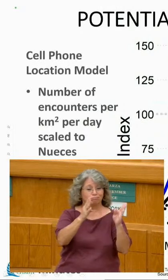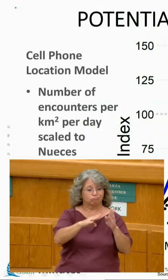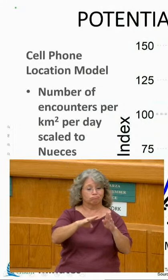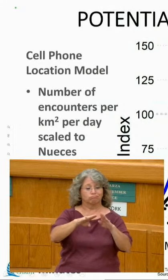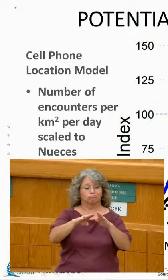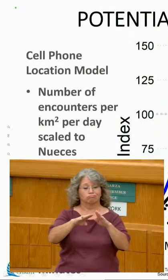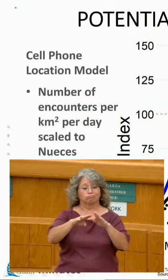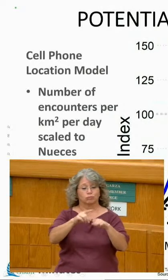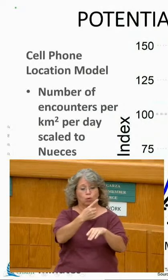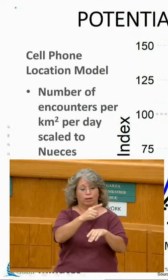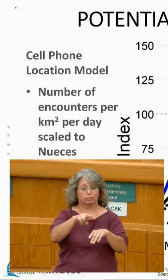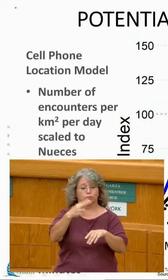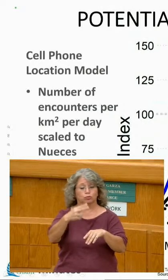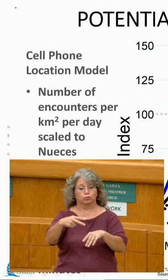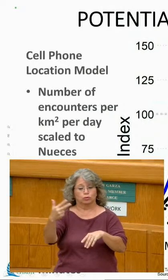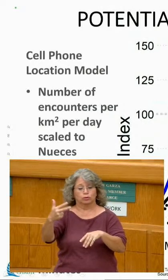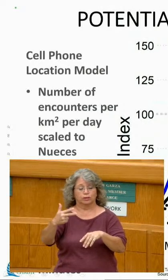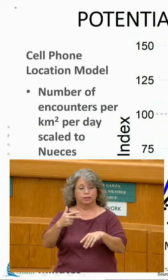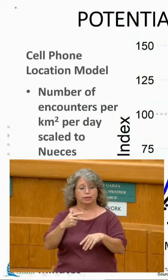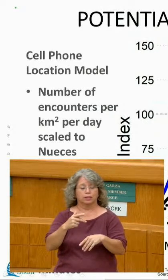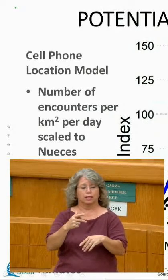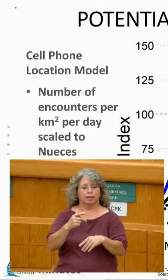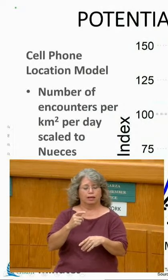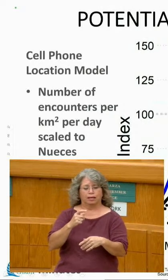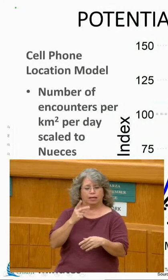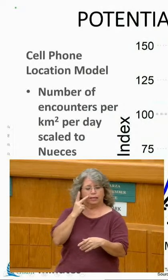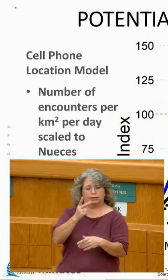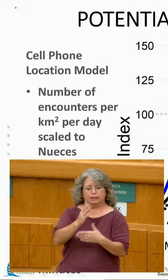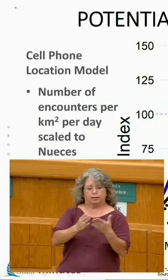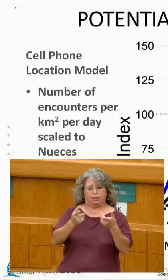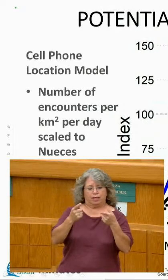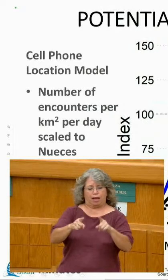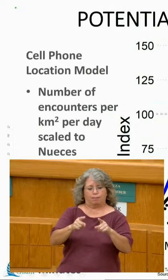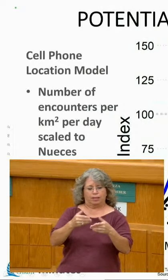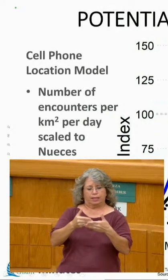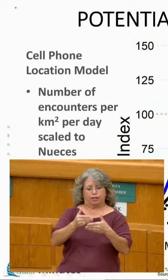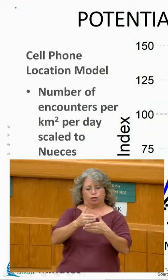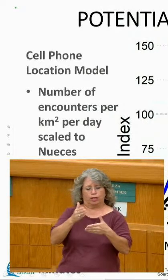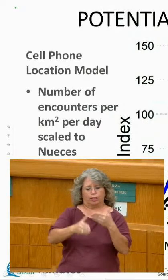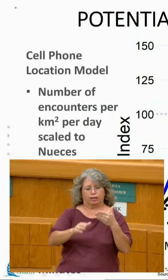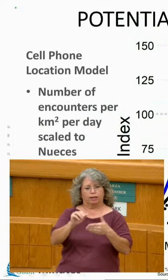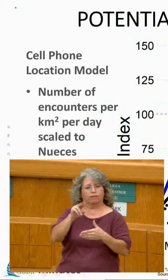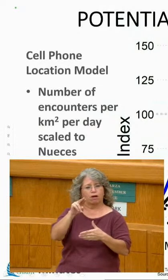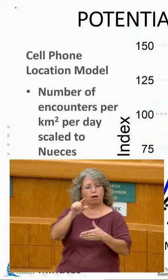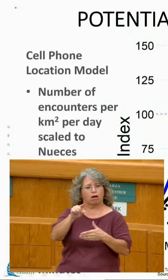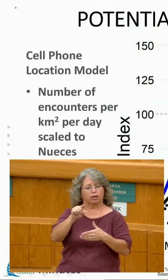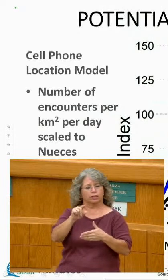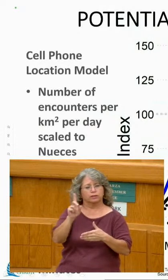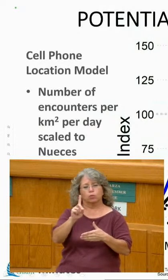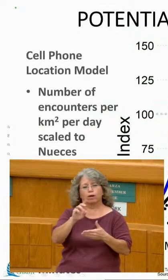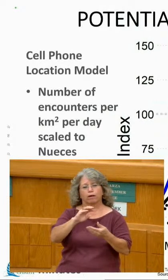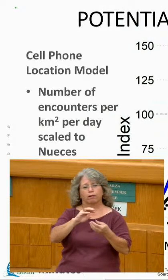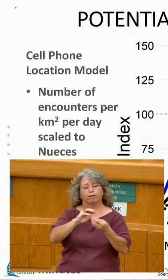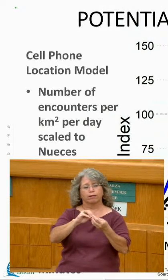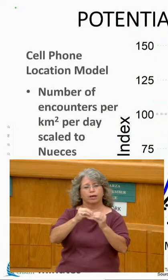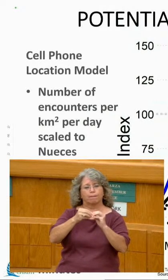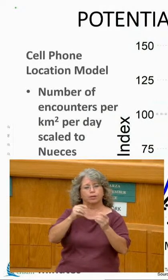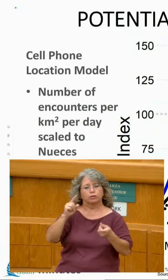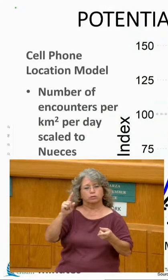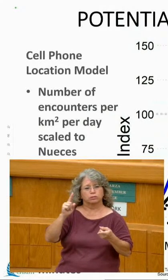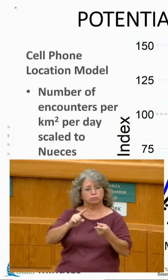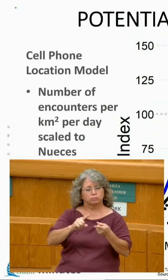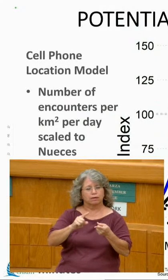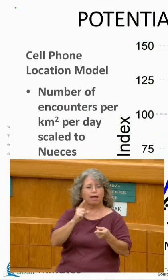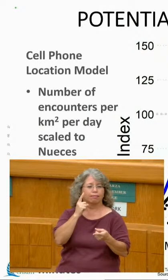it is that something's happened near the end of August where these numbers have started to decline. I suspect that it could be remote